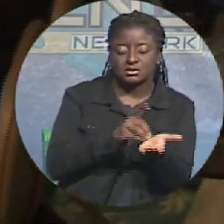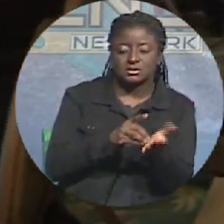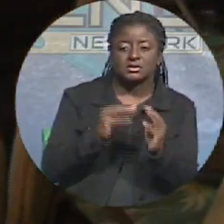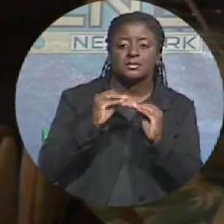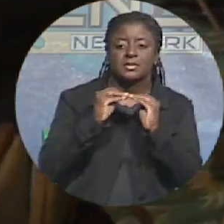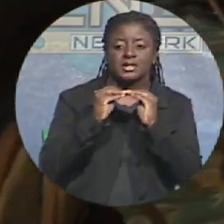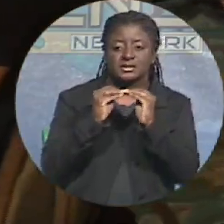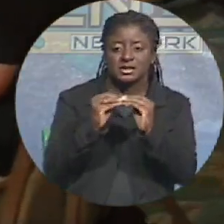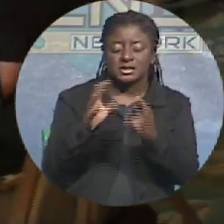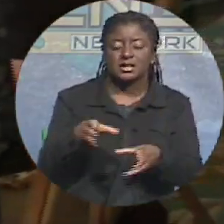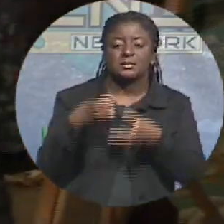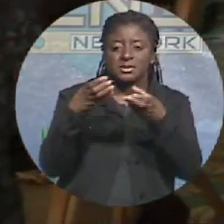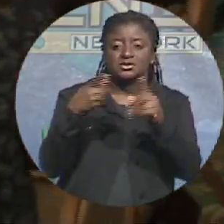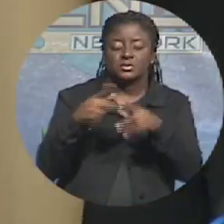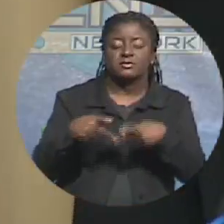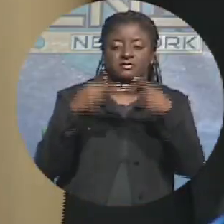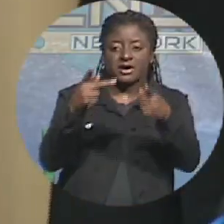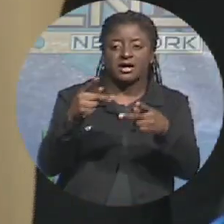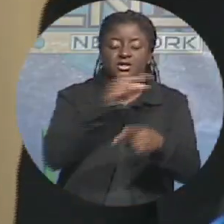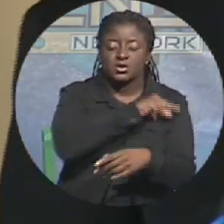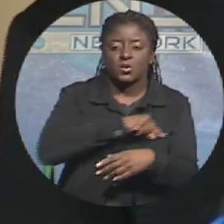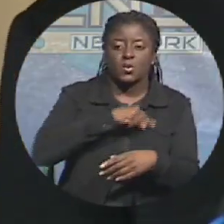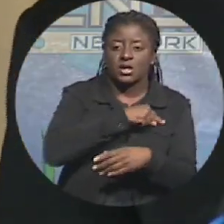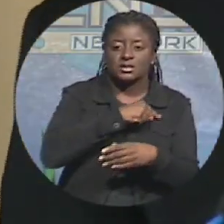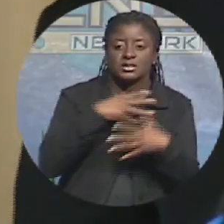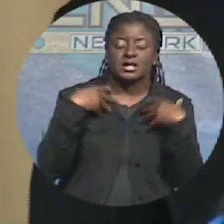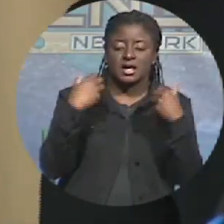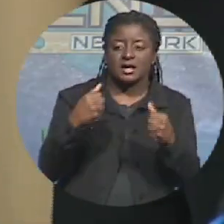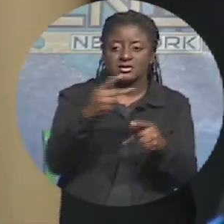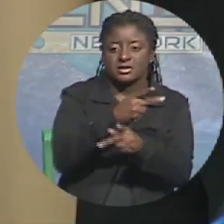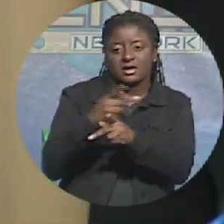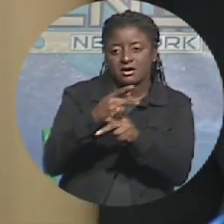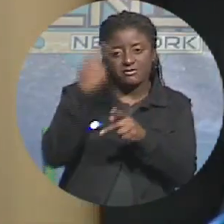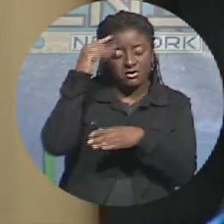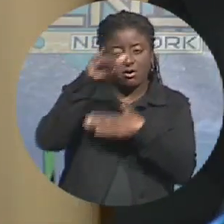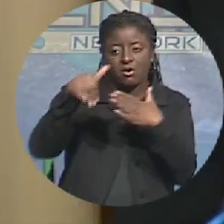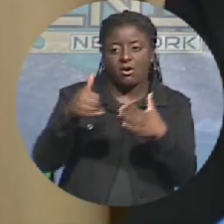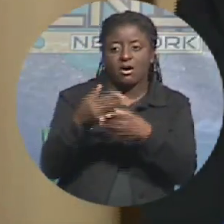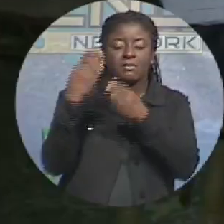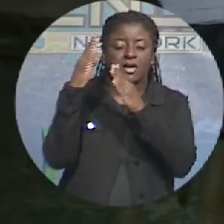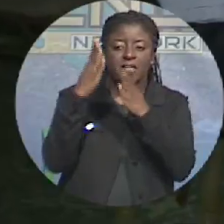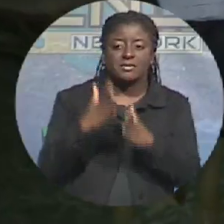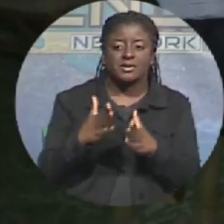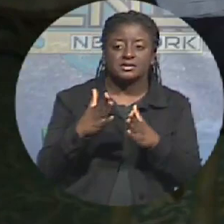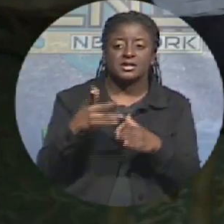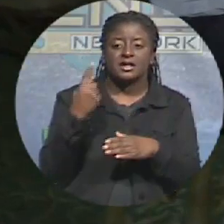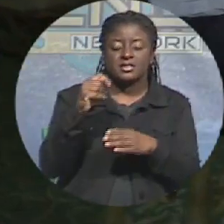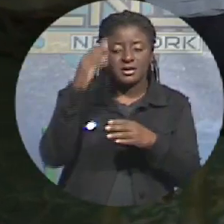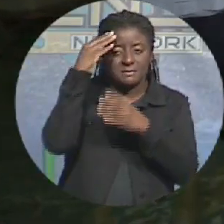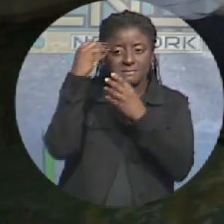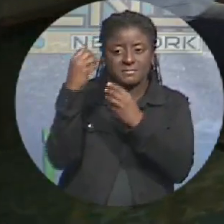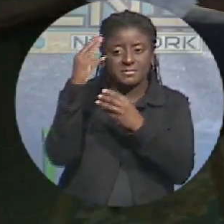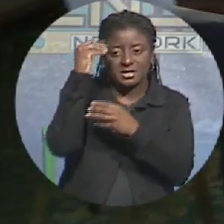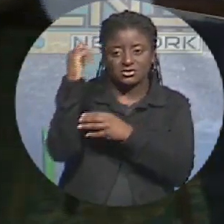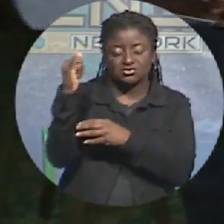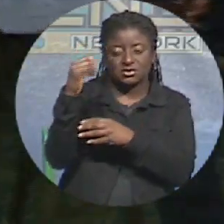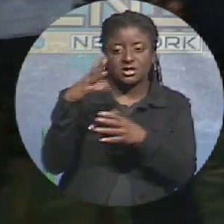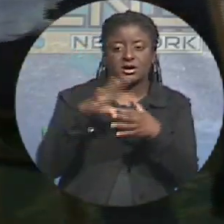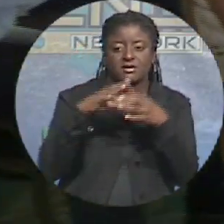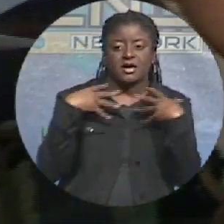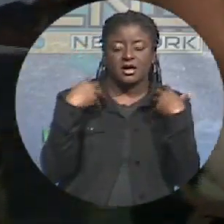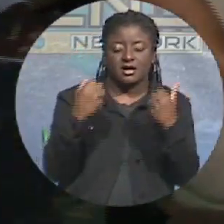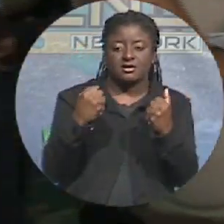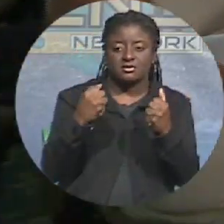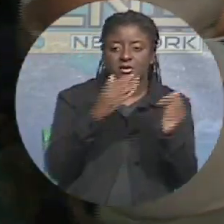quality and adequate health care for all Bahamians, Health Minister Dr. Perry Gomez announced that the Ministry of Health plans to improve public health